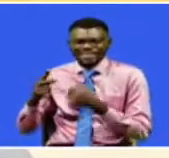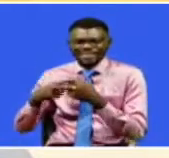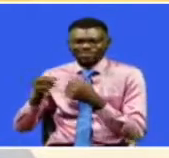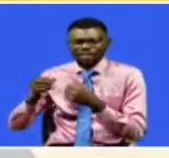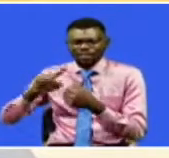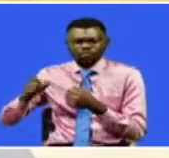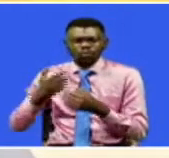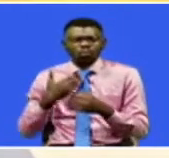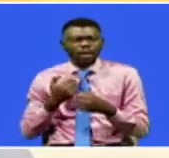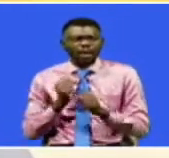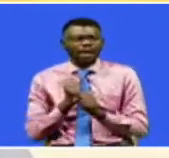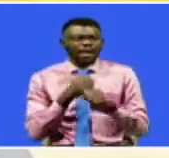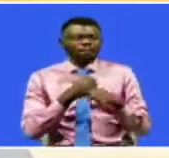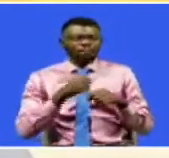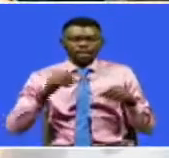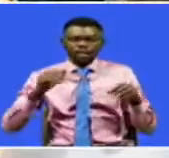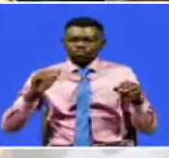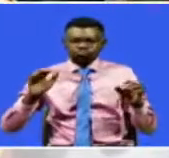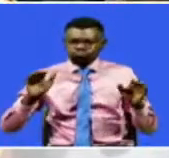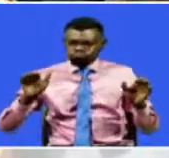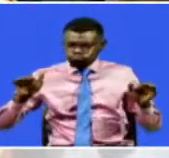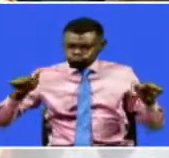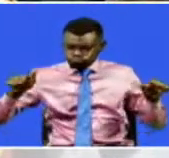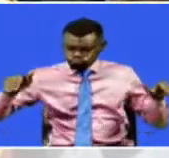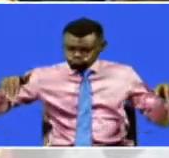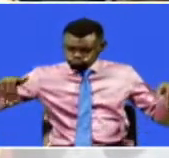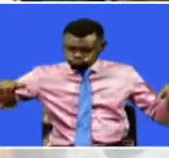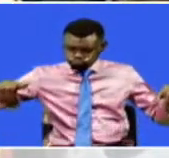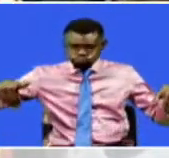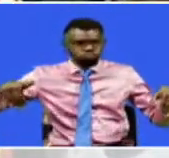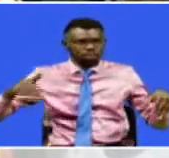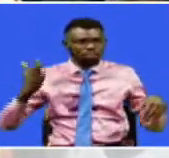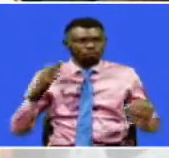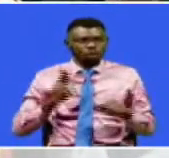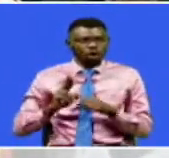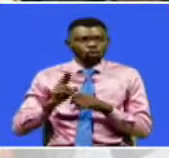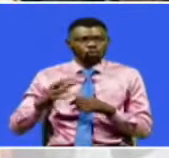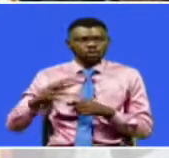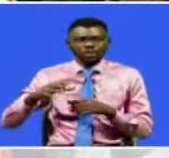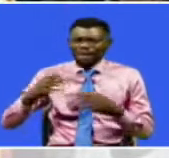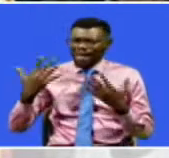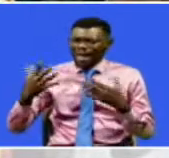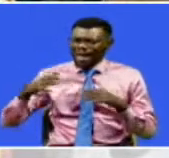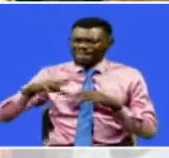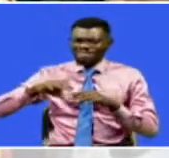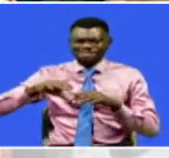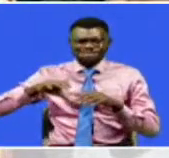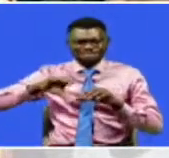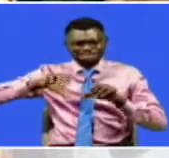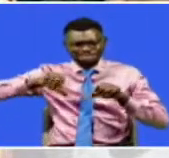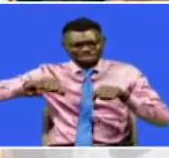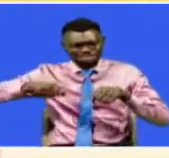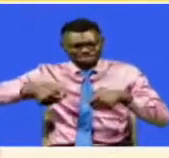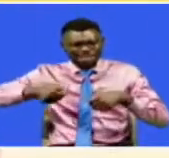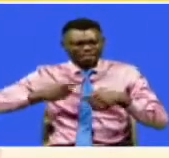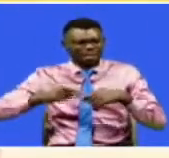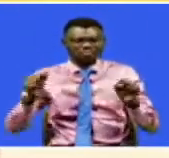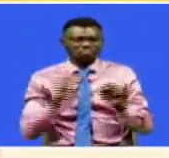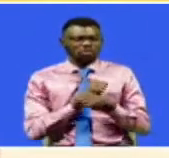he was bending it using his own his muscles, and it was taking forever. So there is